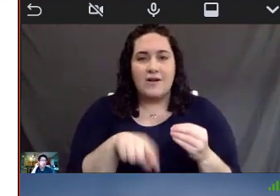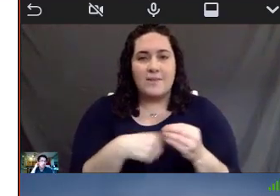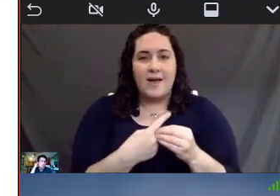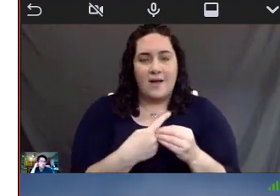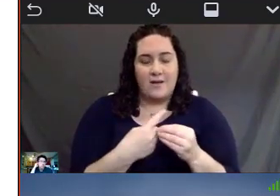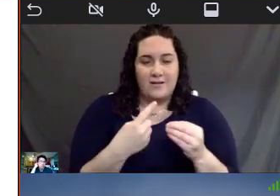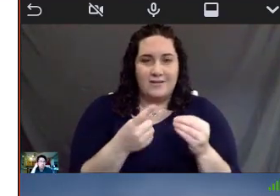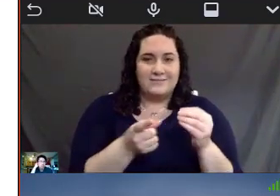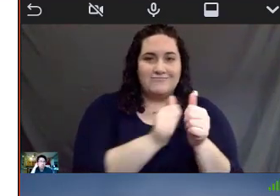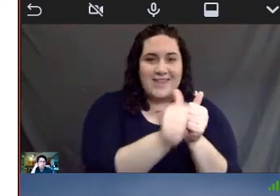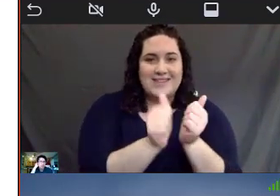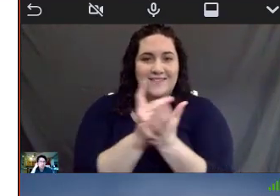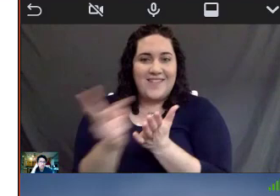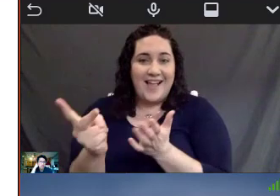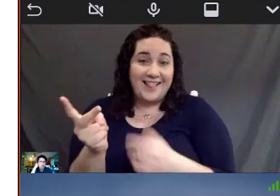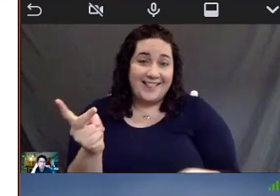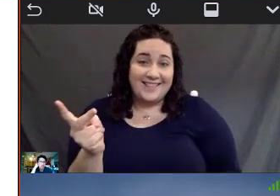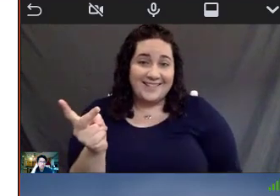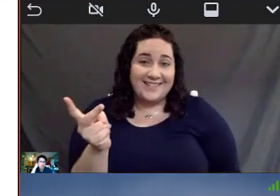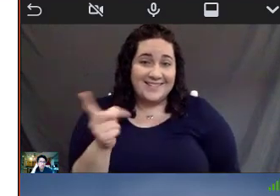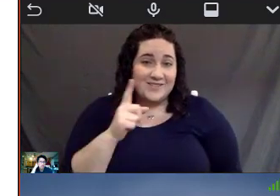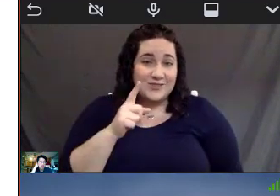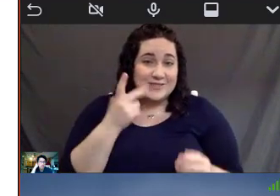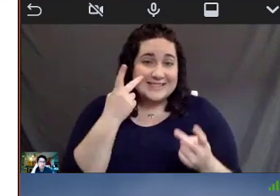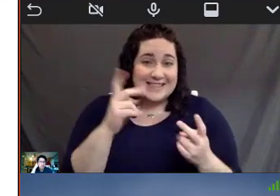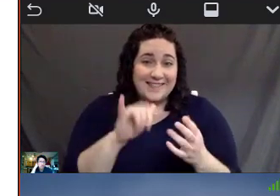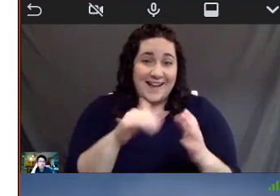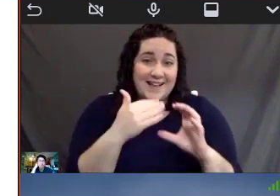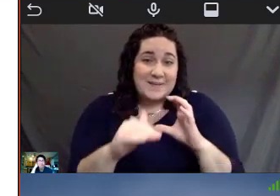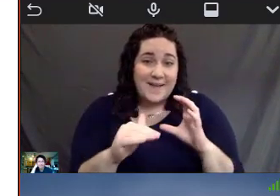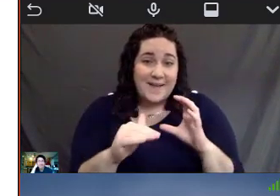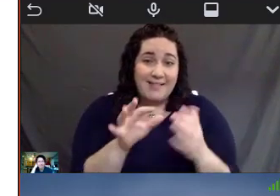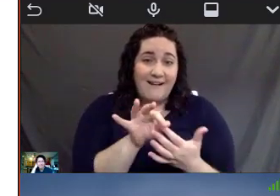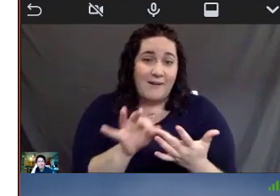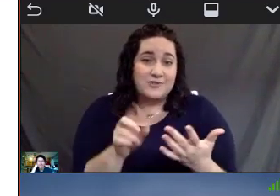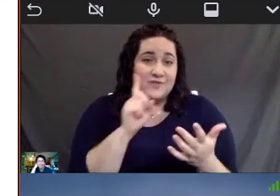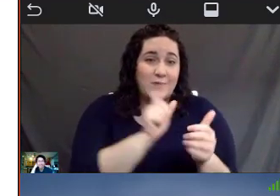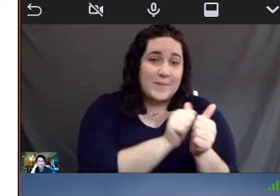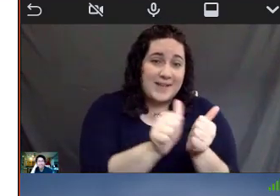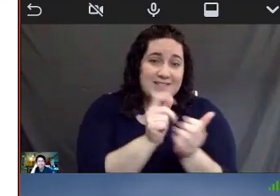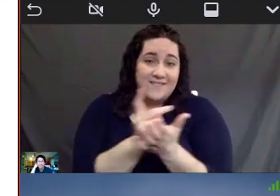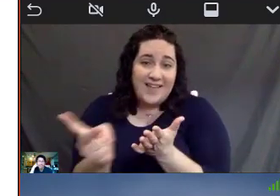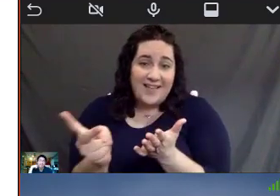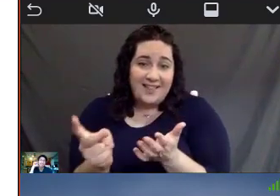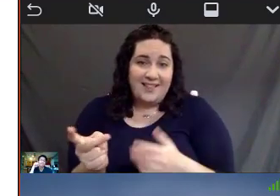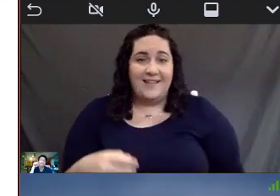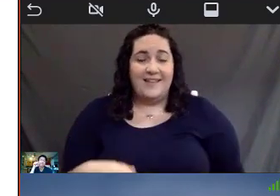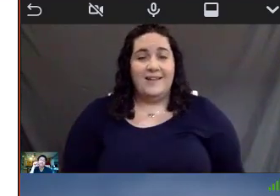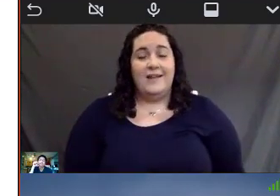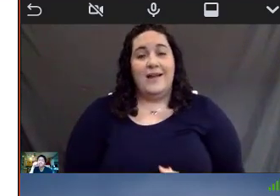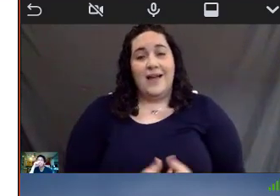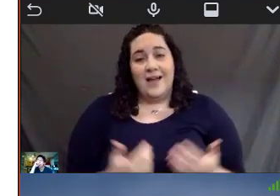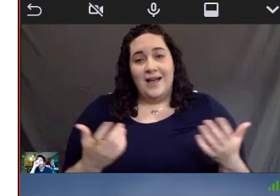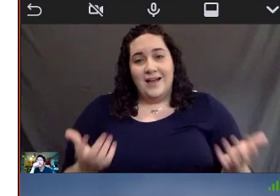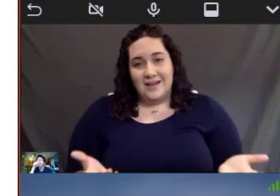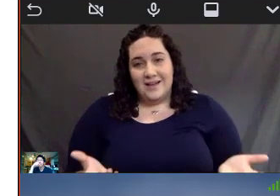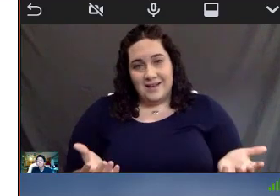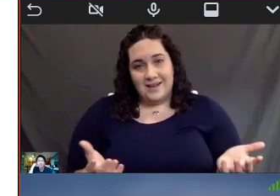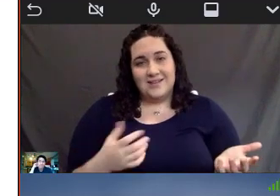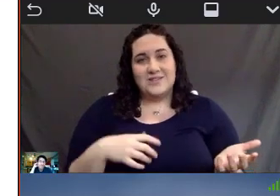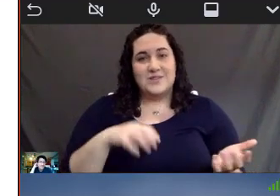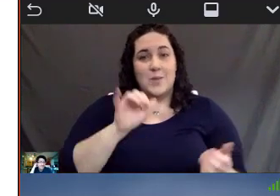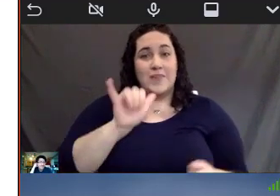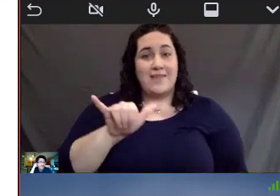it's kind of like it's a three-part system. Right, so I have here, this is the link that I've seen, so it